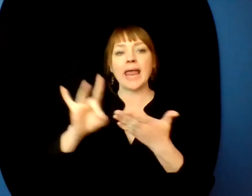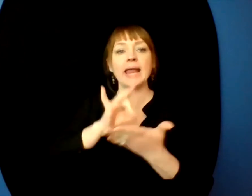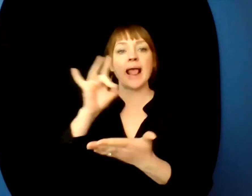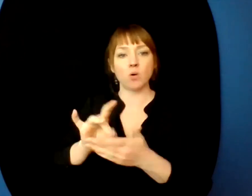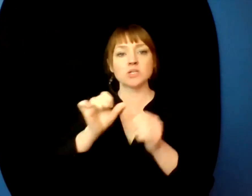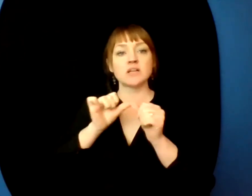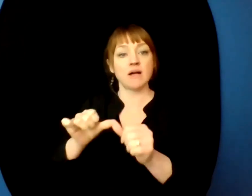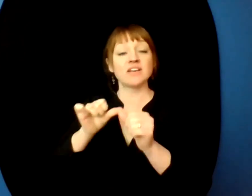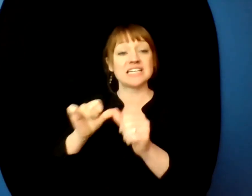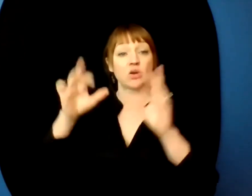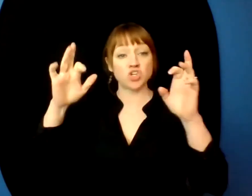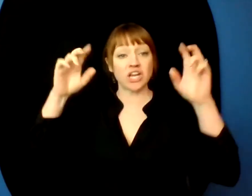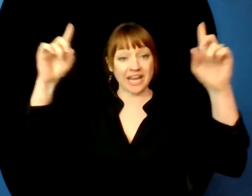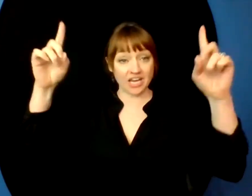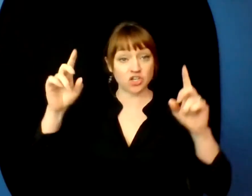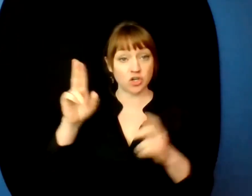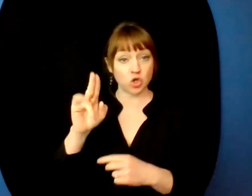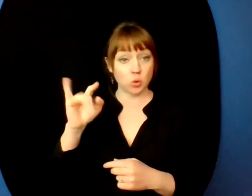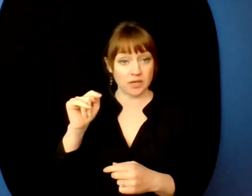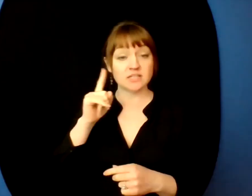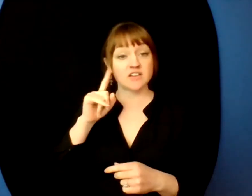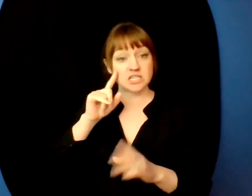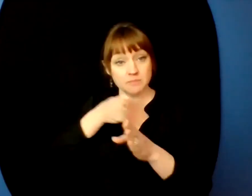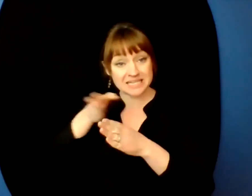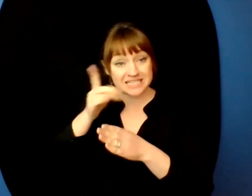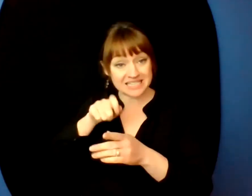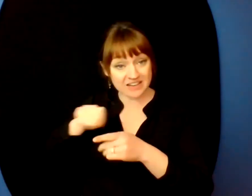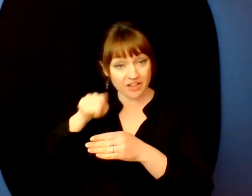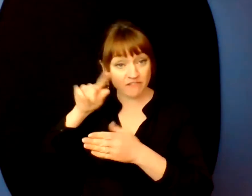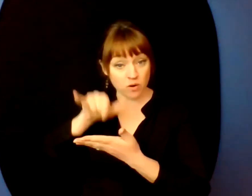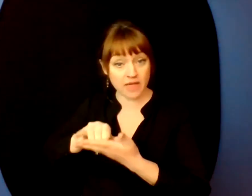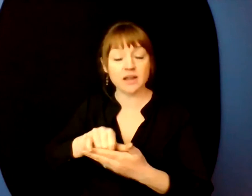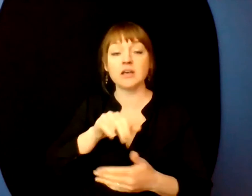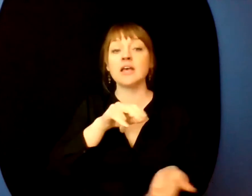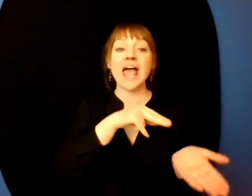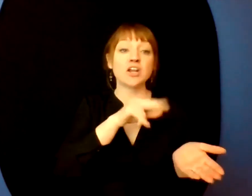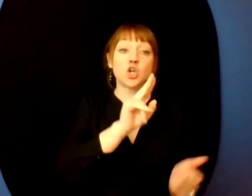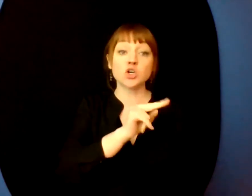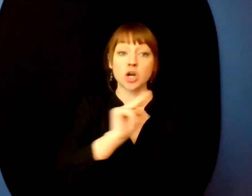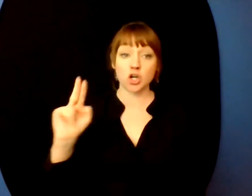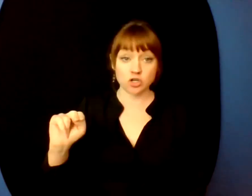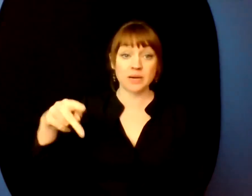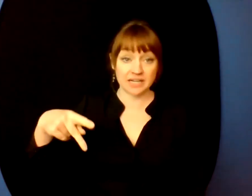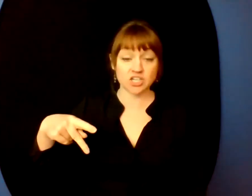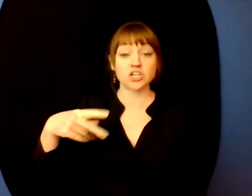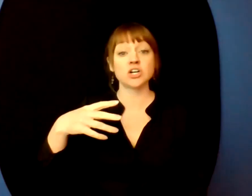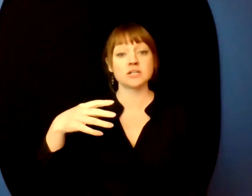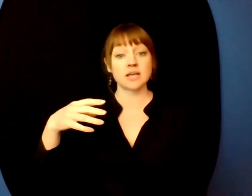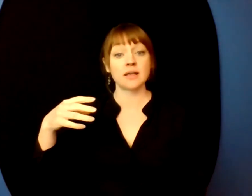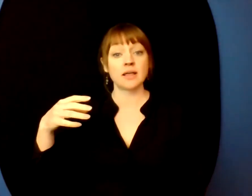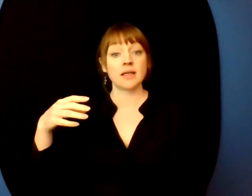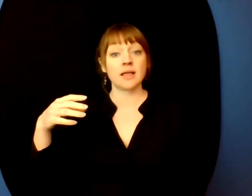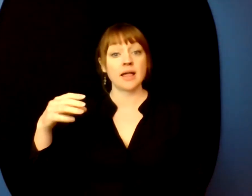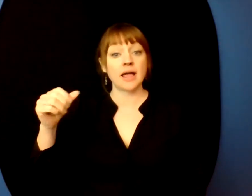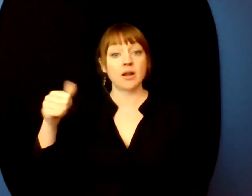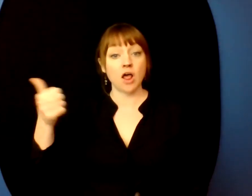that. And then nurse practitioners and PAs had to take 24. It was a lot.